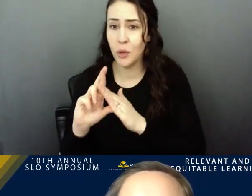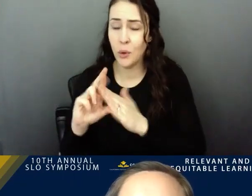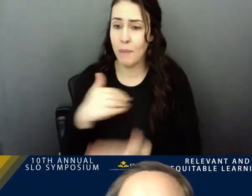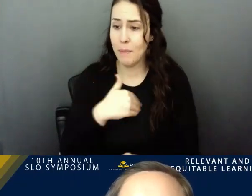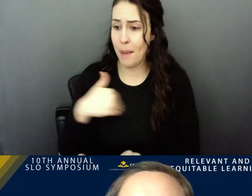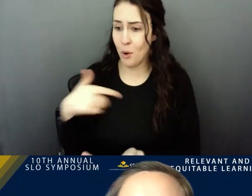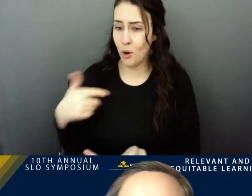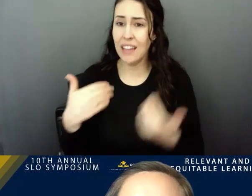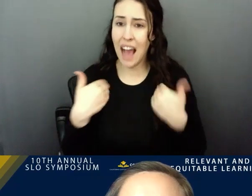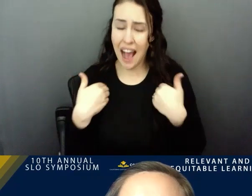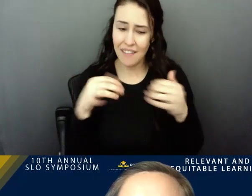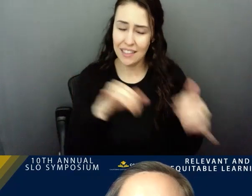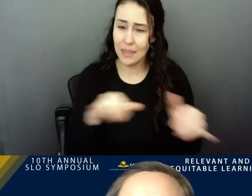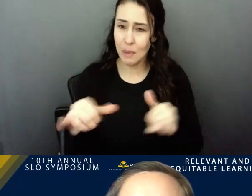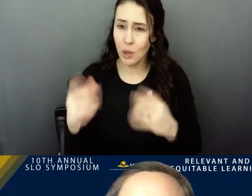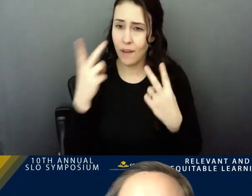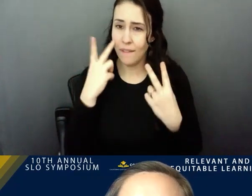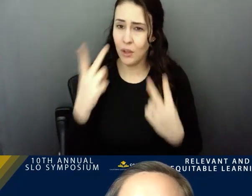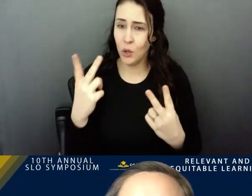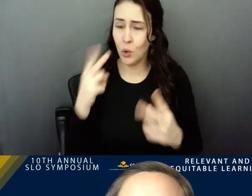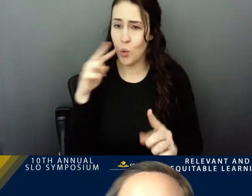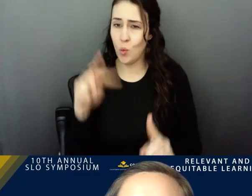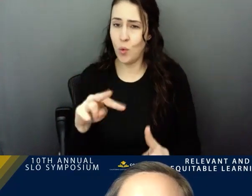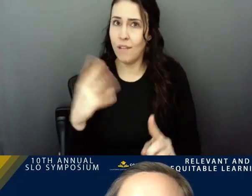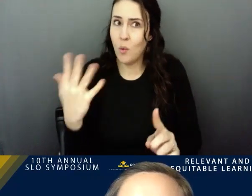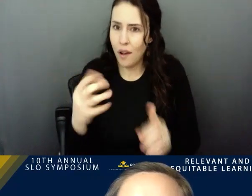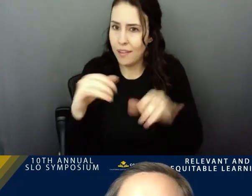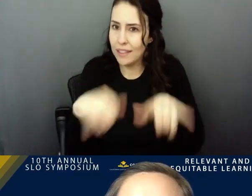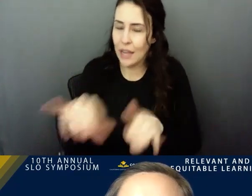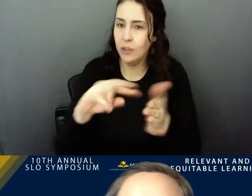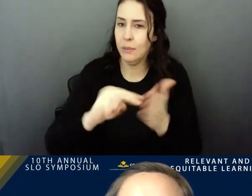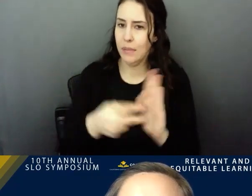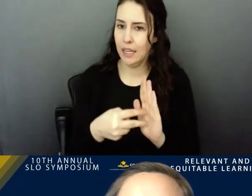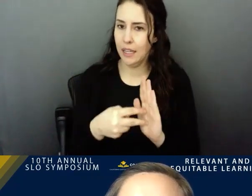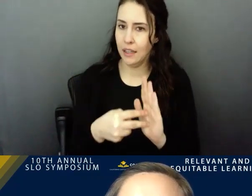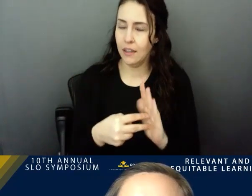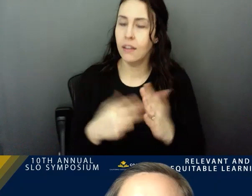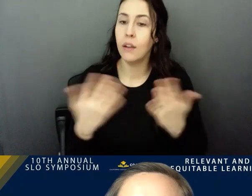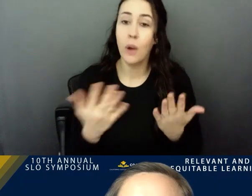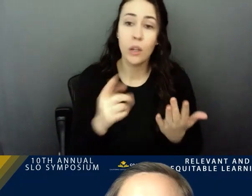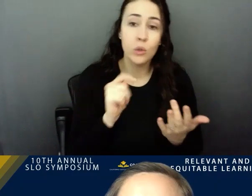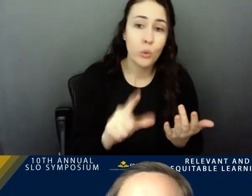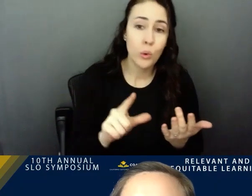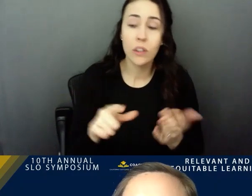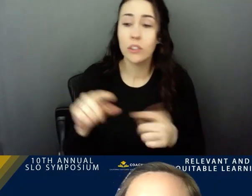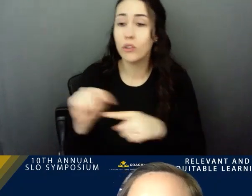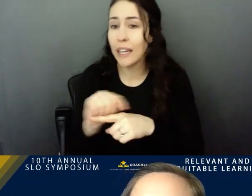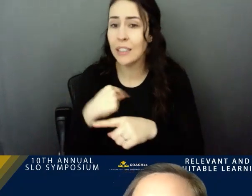view of what the standards mean? And what tools and trainings do we develop so that there's